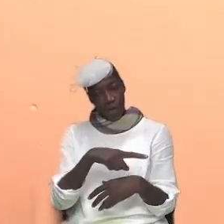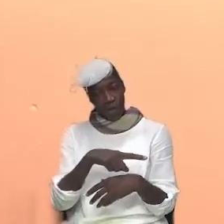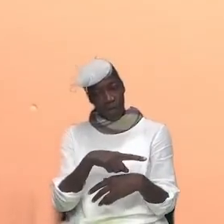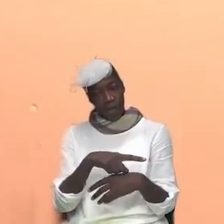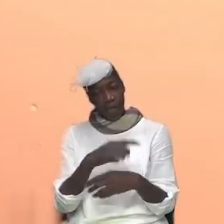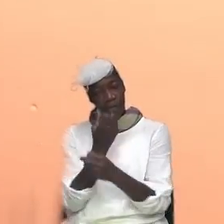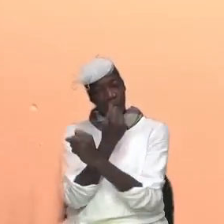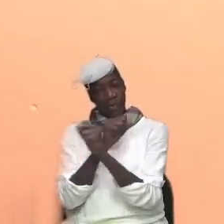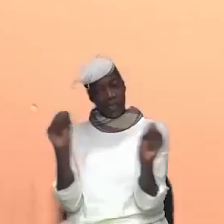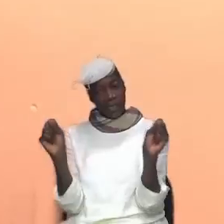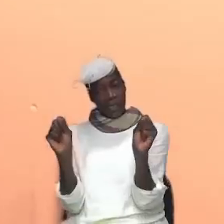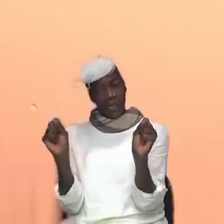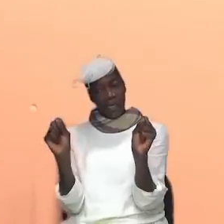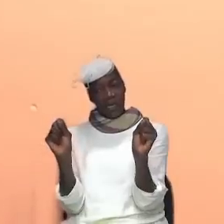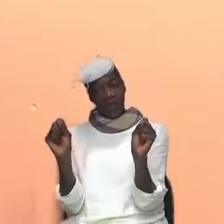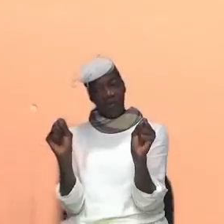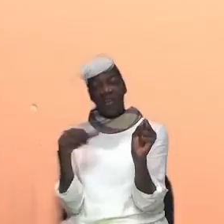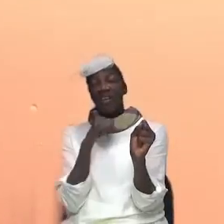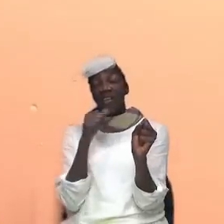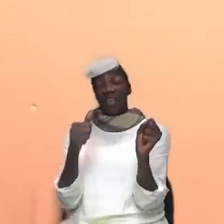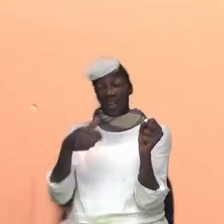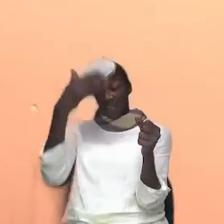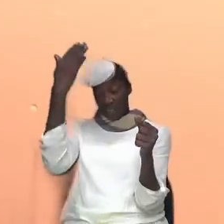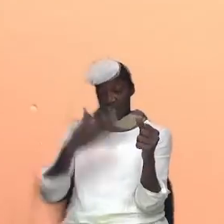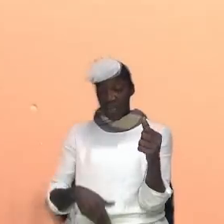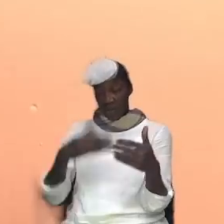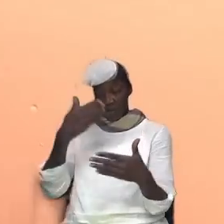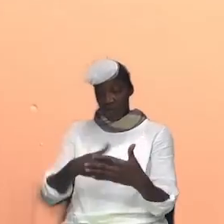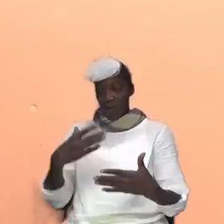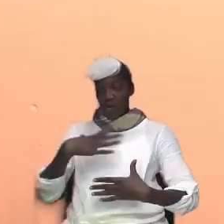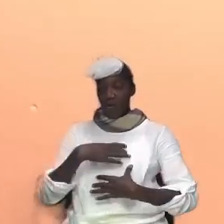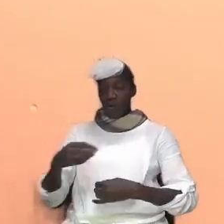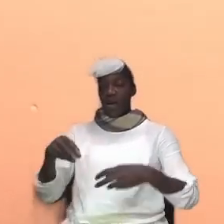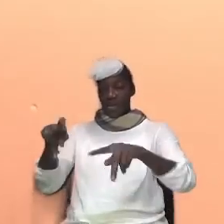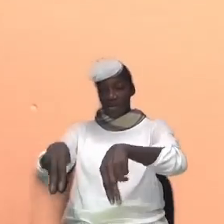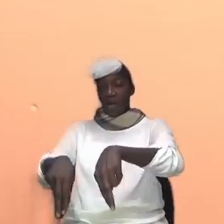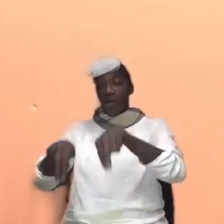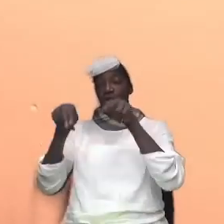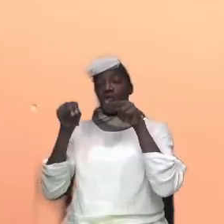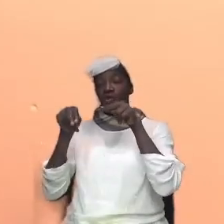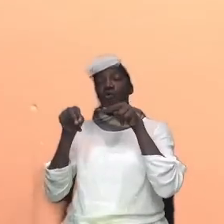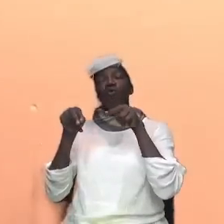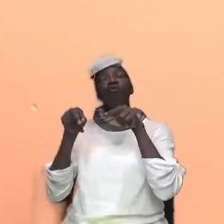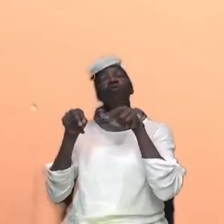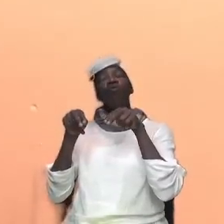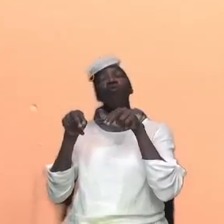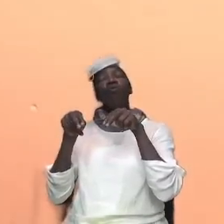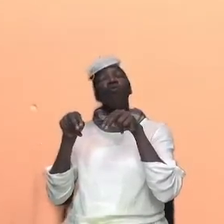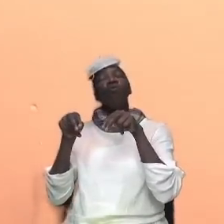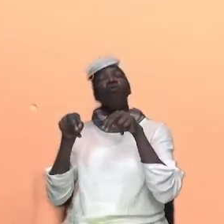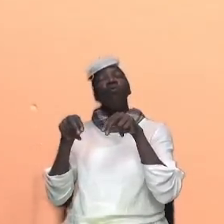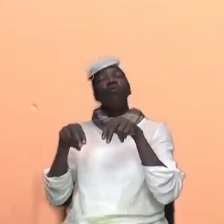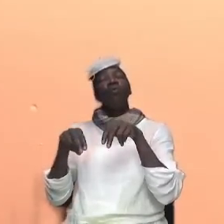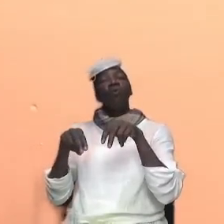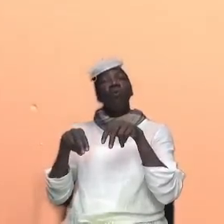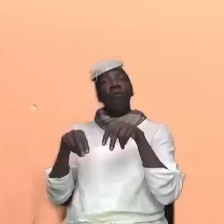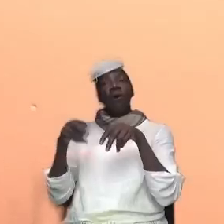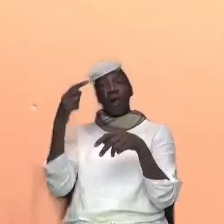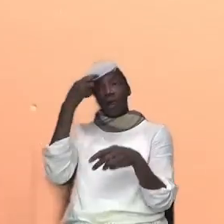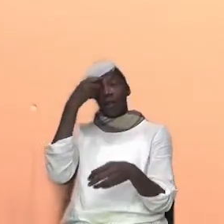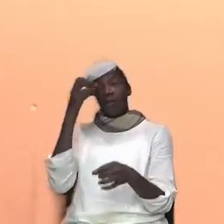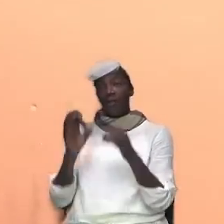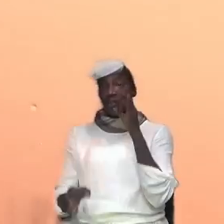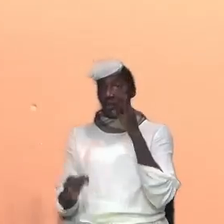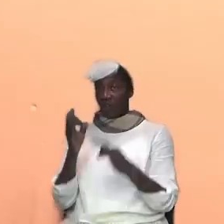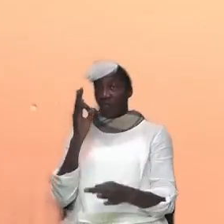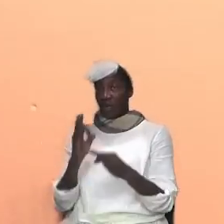not stand before the white throne judgment of Almighty God, yes, because we know that, you know, those that stand there, their